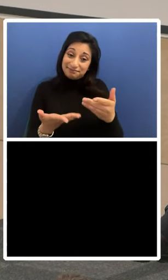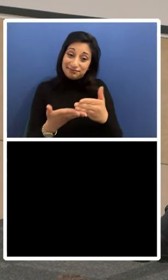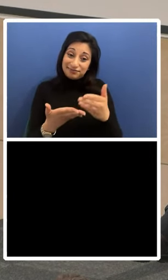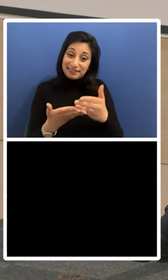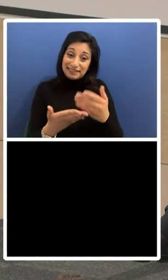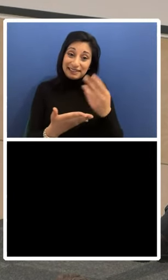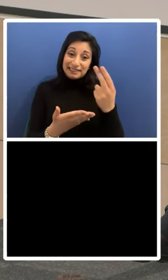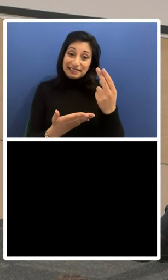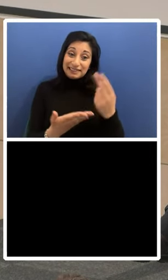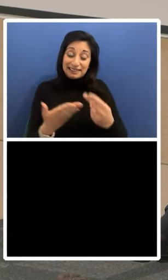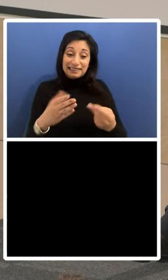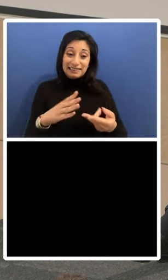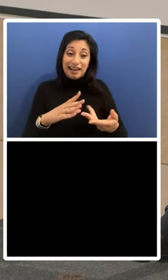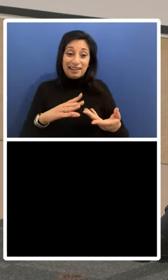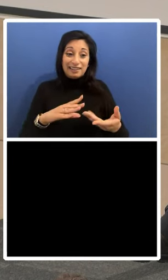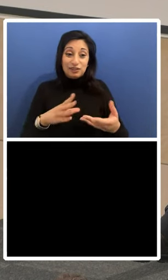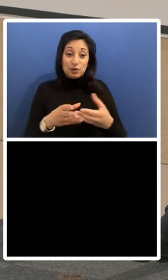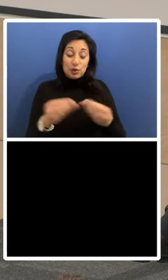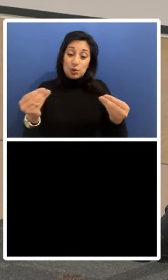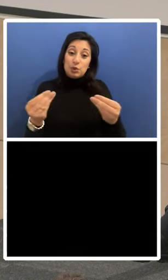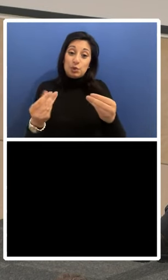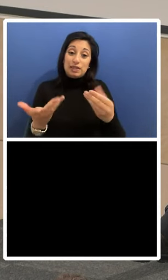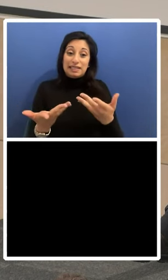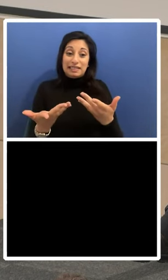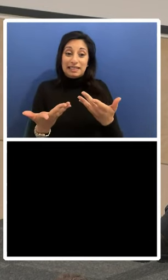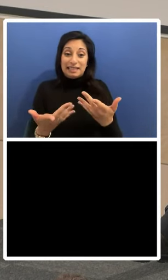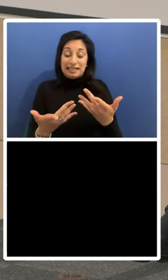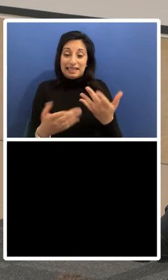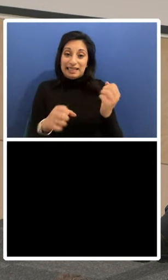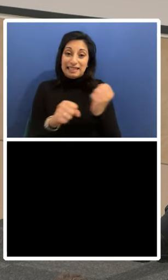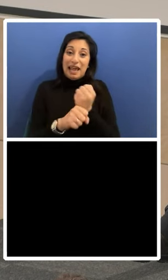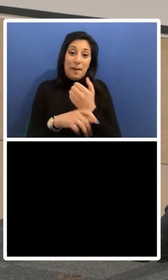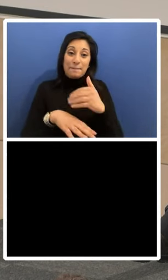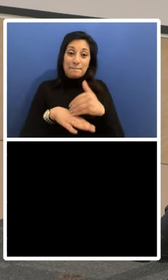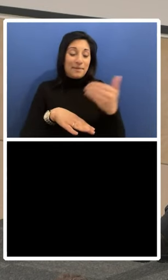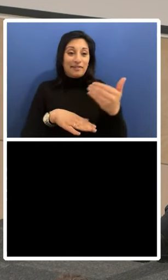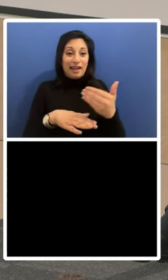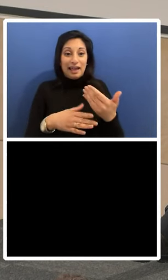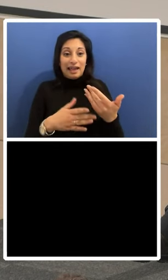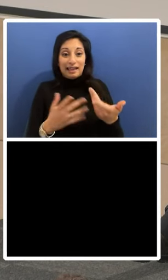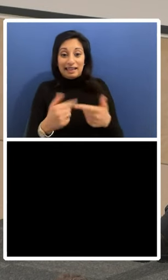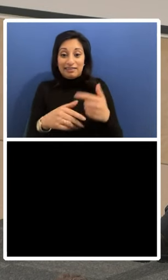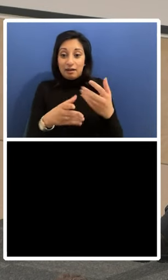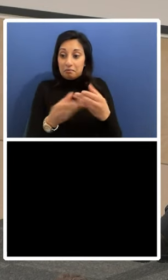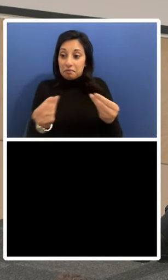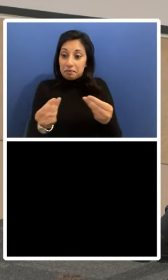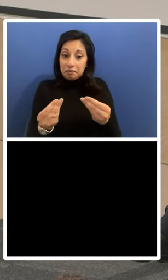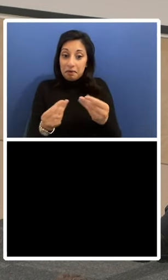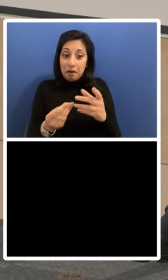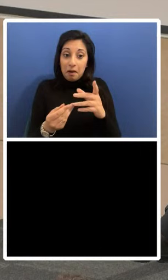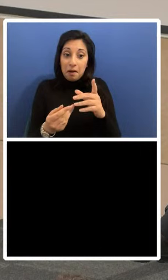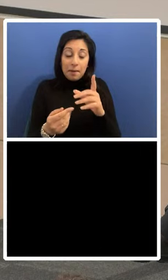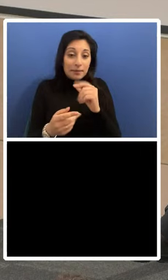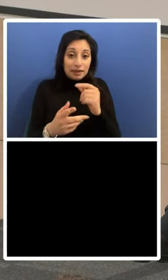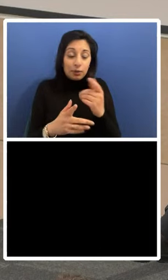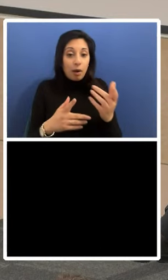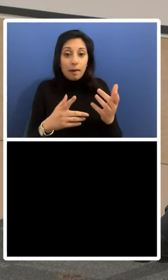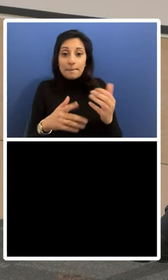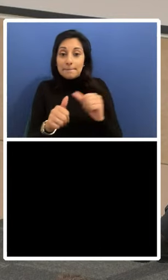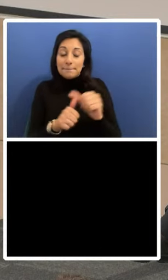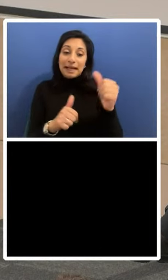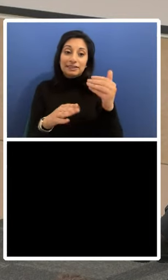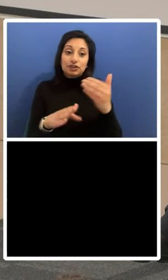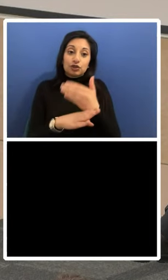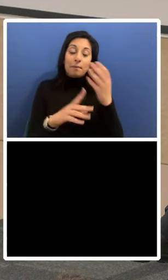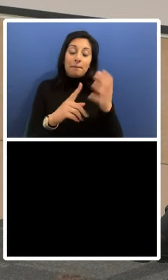you're probably going to lose because it's not a fair game. And if you lose that game, you might not go on to get the best job and you might not go on to be a millionaire, but it doesn't mean you